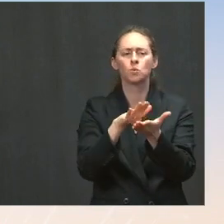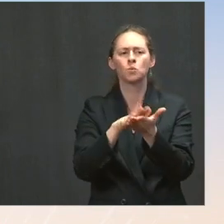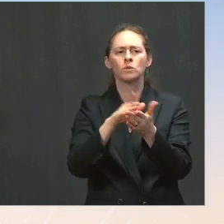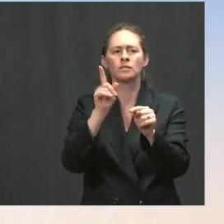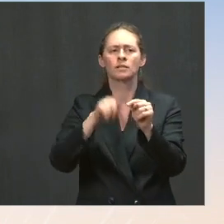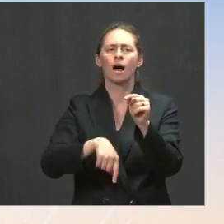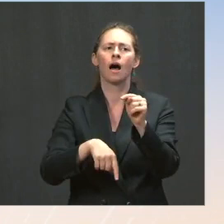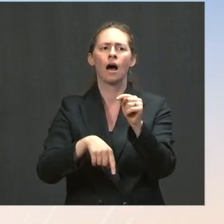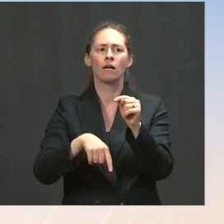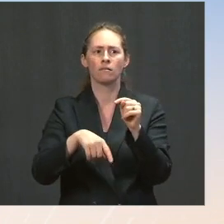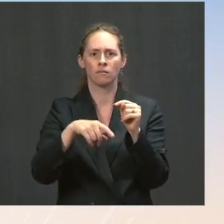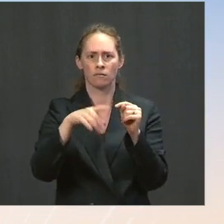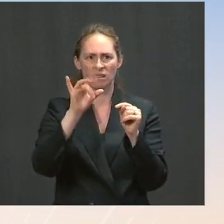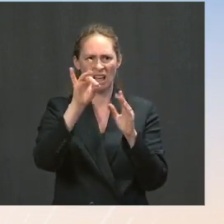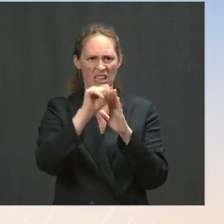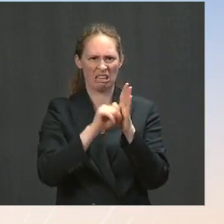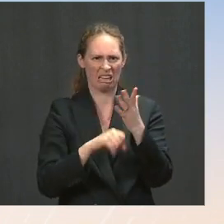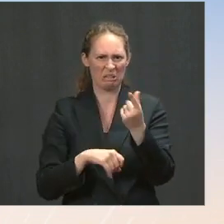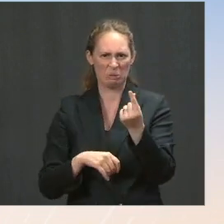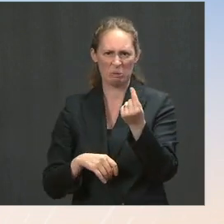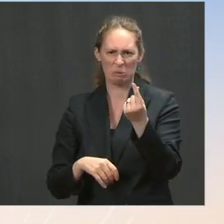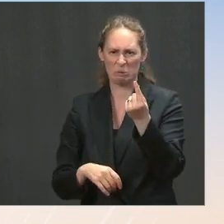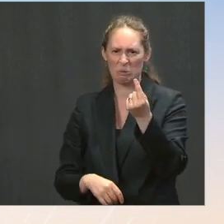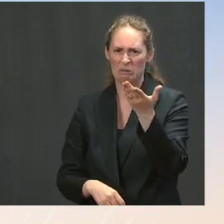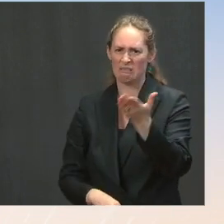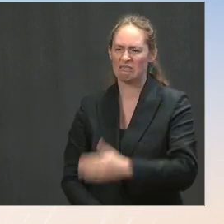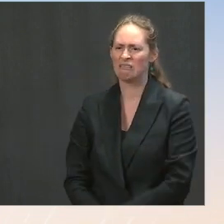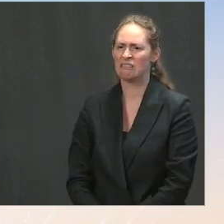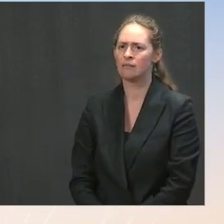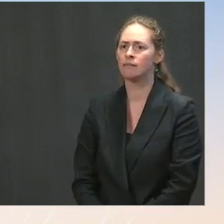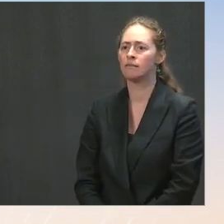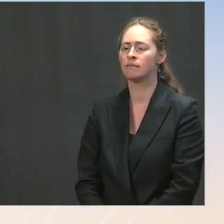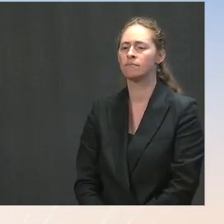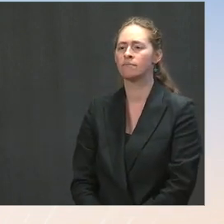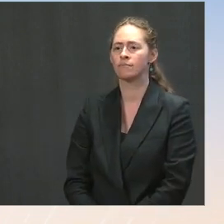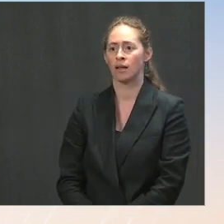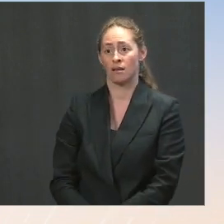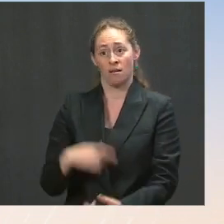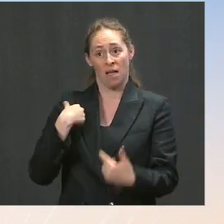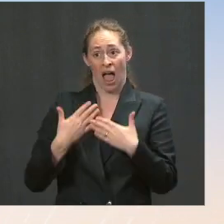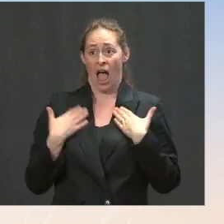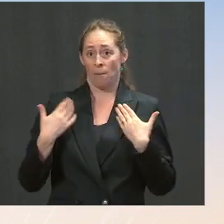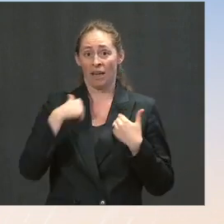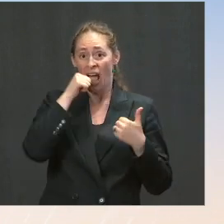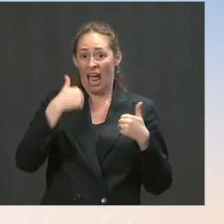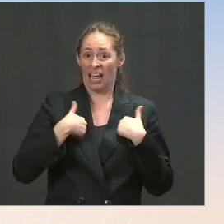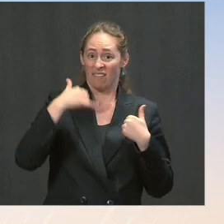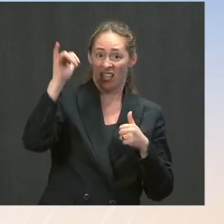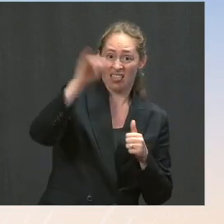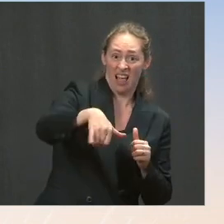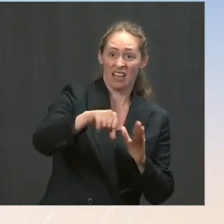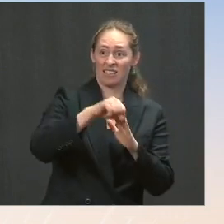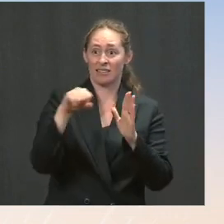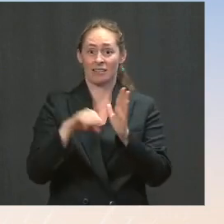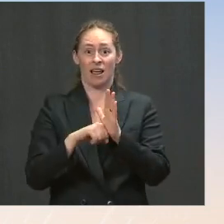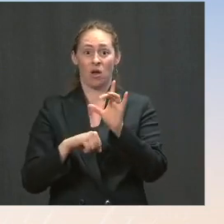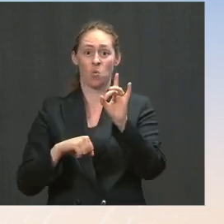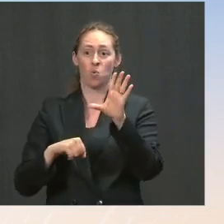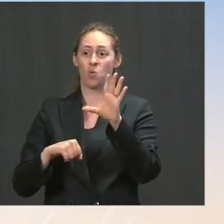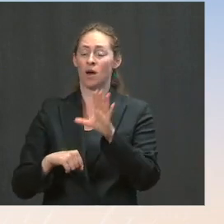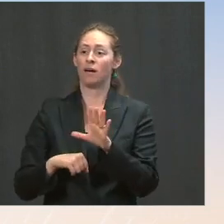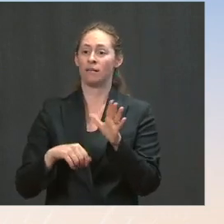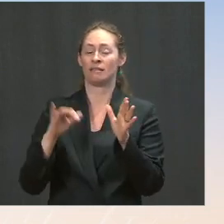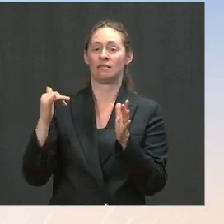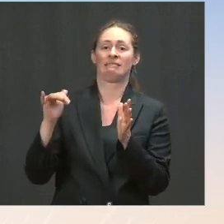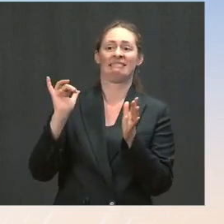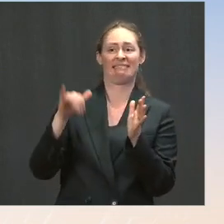do? Well, look, Caitlin, I'm happy not to live in a state where that is the guidance. And this is new guidance that is being issued by the